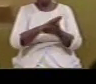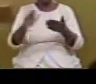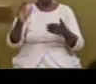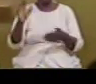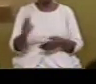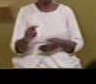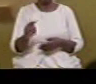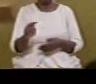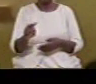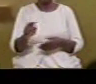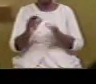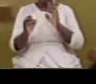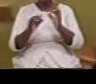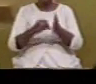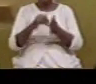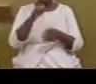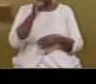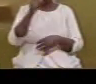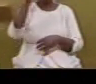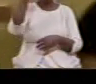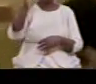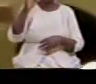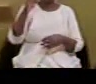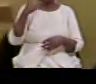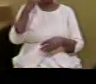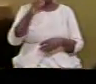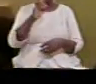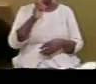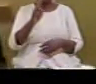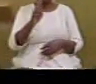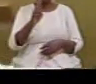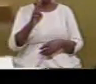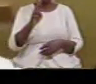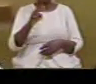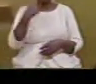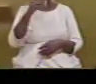If it had not been the Lord who was on our side,